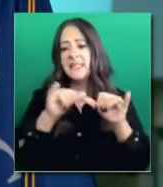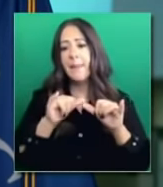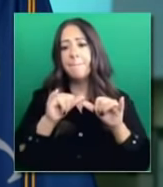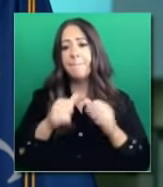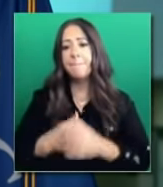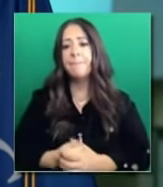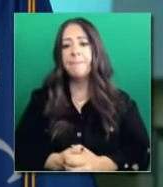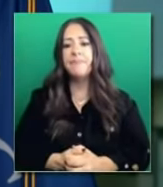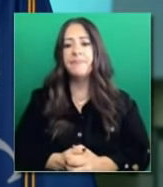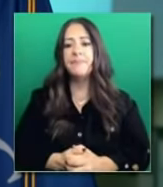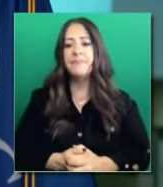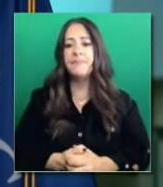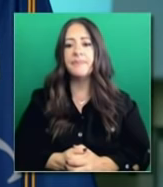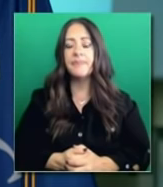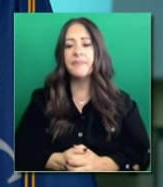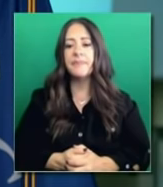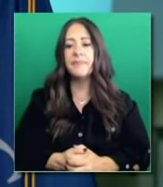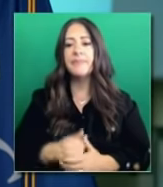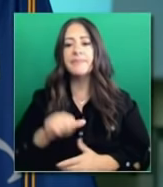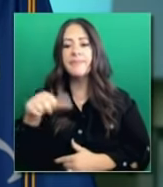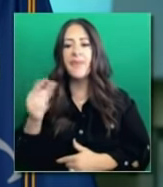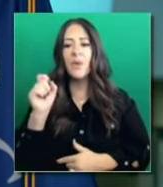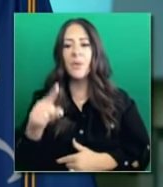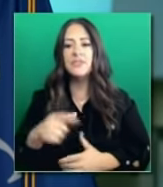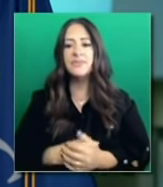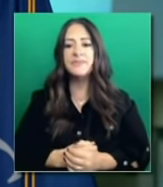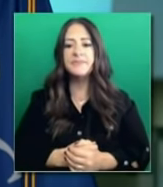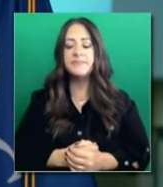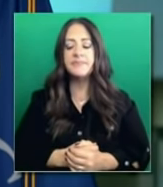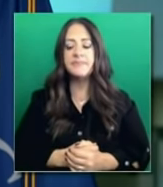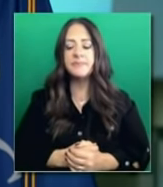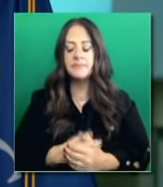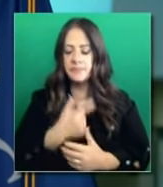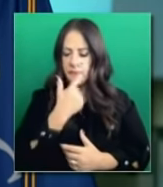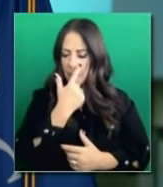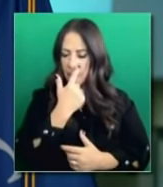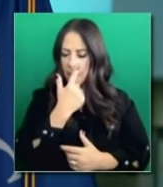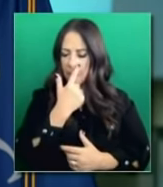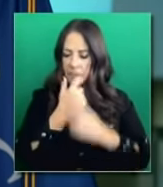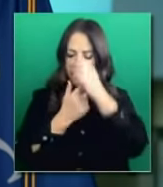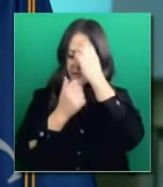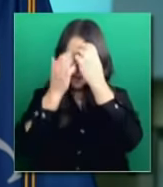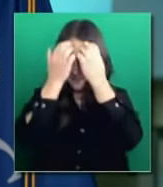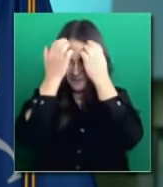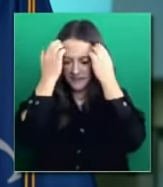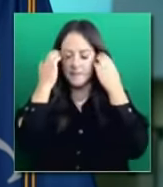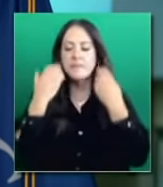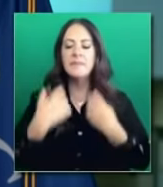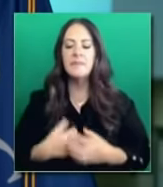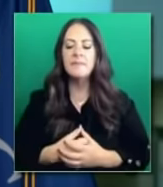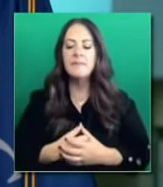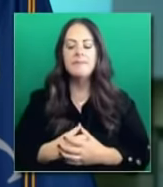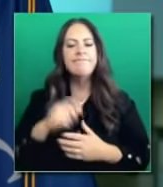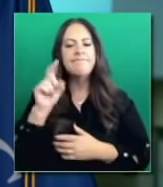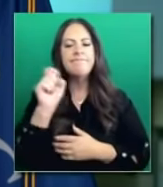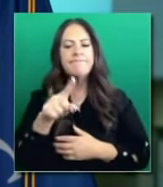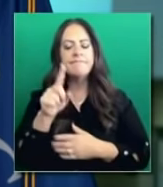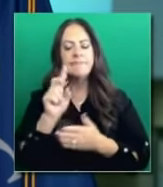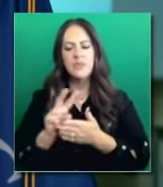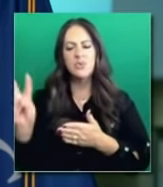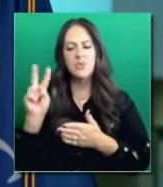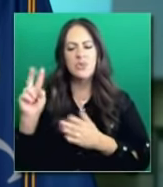Kate Wolf, KQED. Hi, Governor. So in the past 2 weeks alone, according to CDCR data,